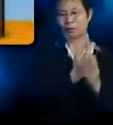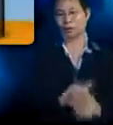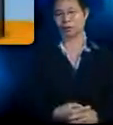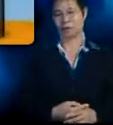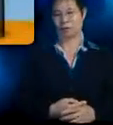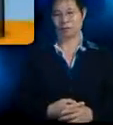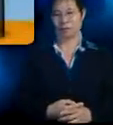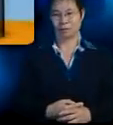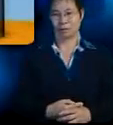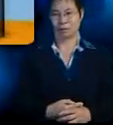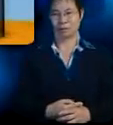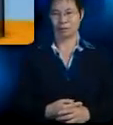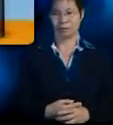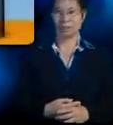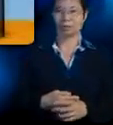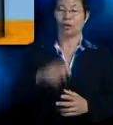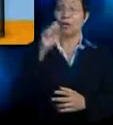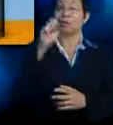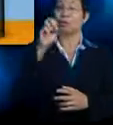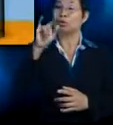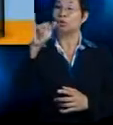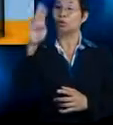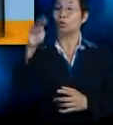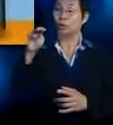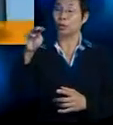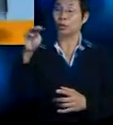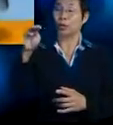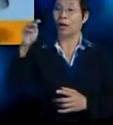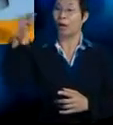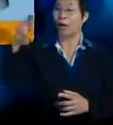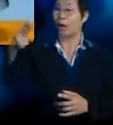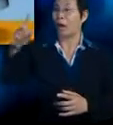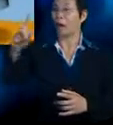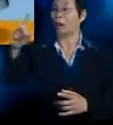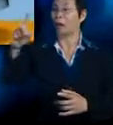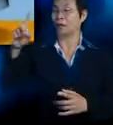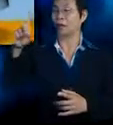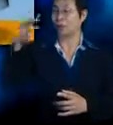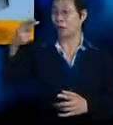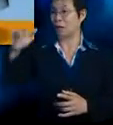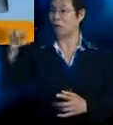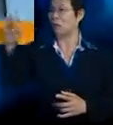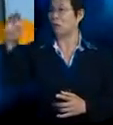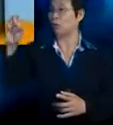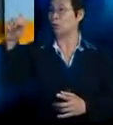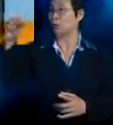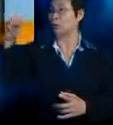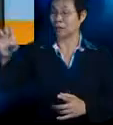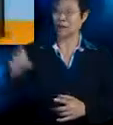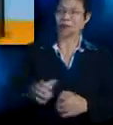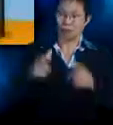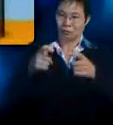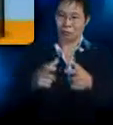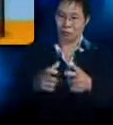Fill a beaker with sodium hydroxide solution. Put the beaker in bell jar B. The